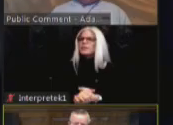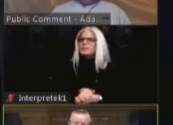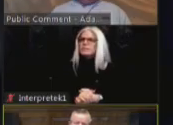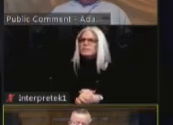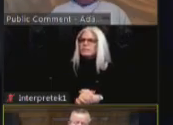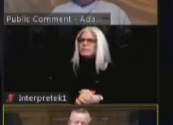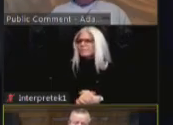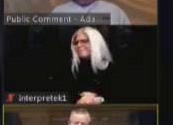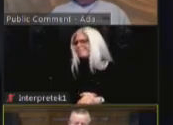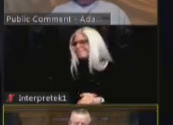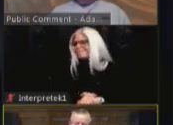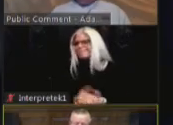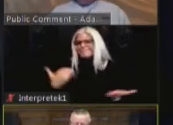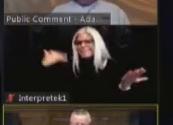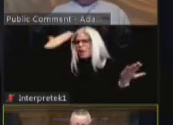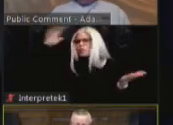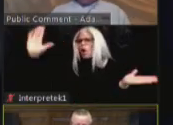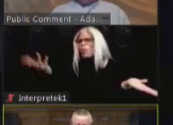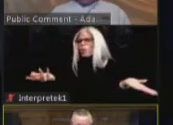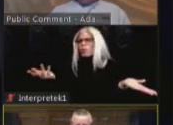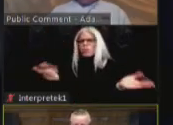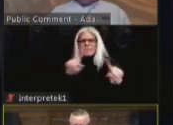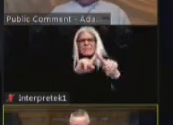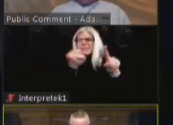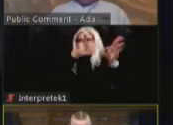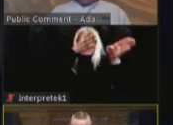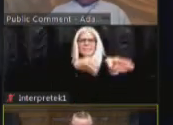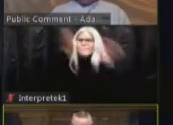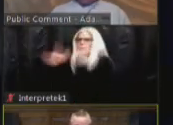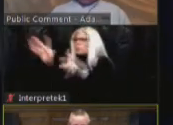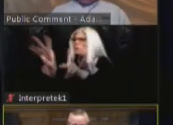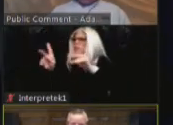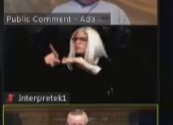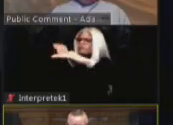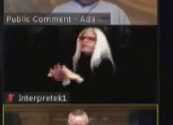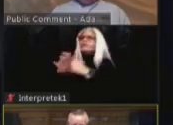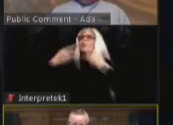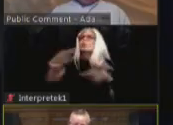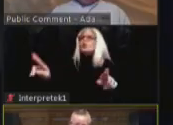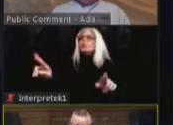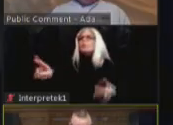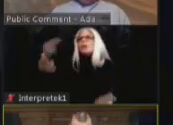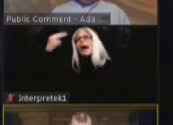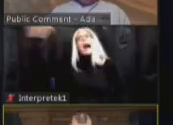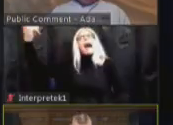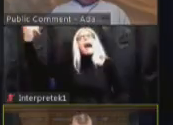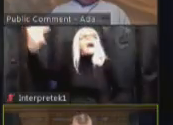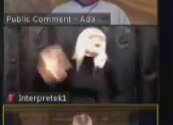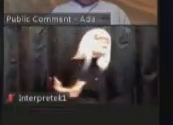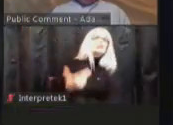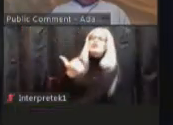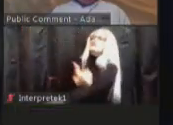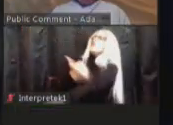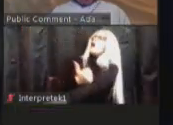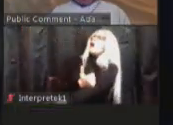which individual comes into a meeting high, drugged up, or has